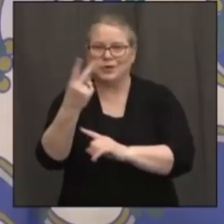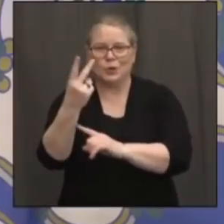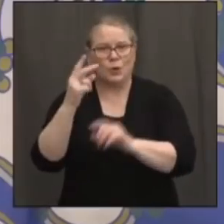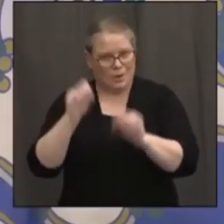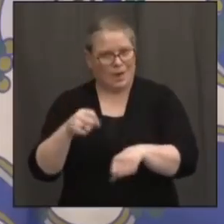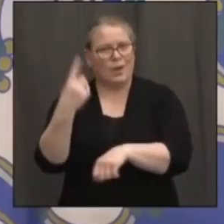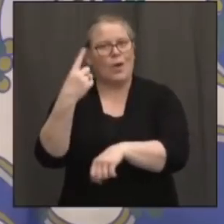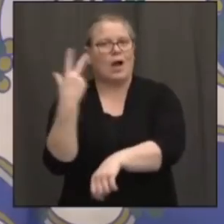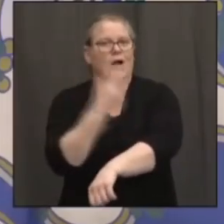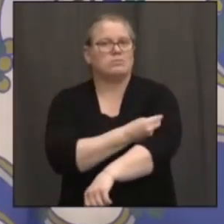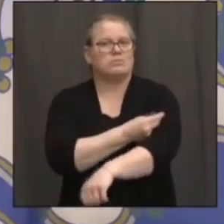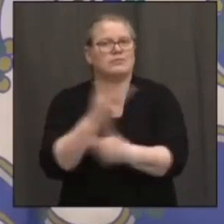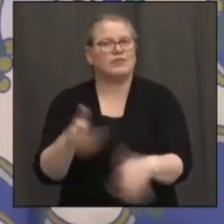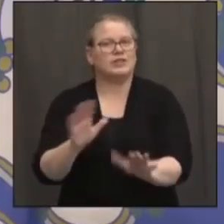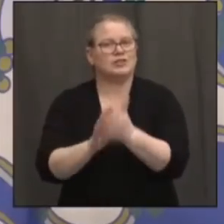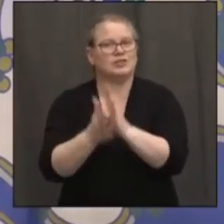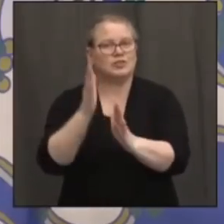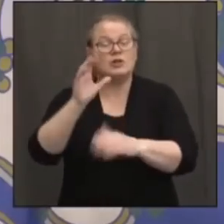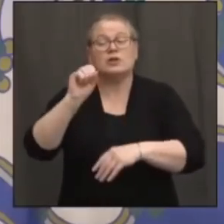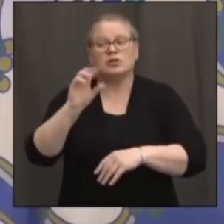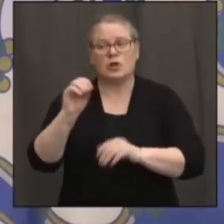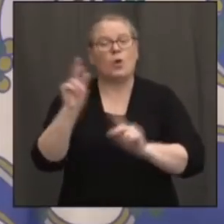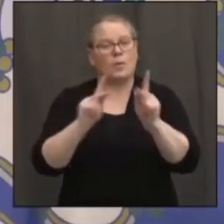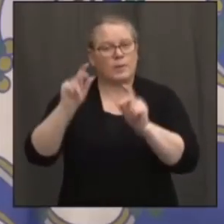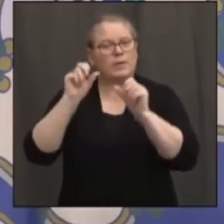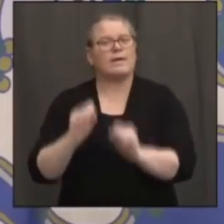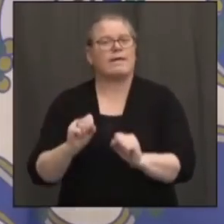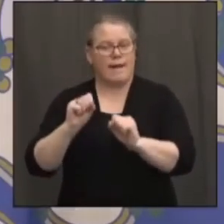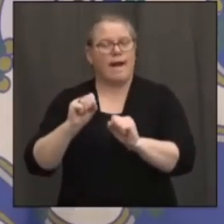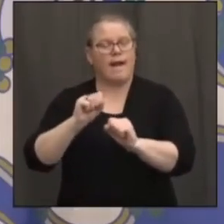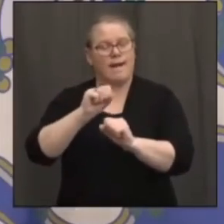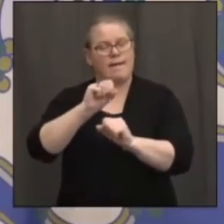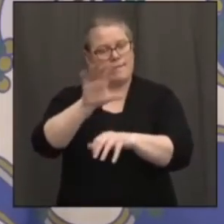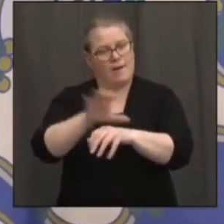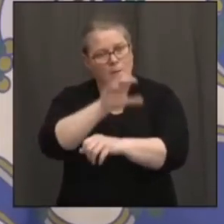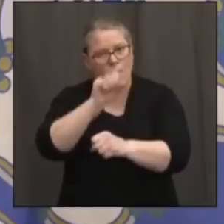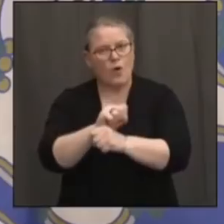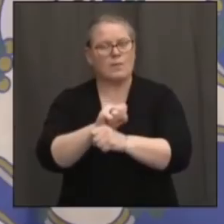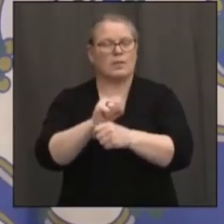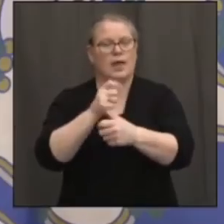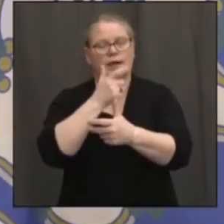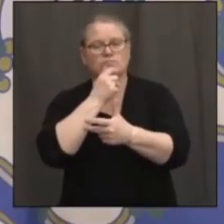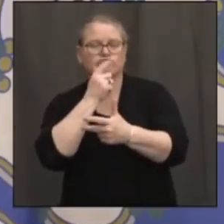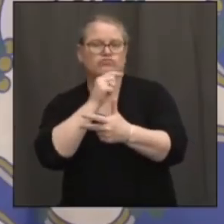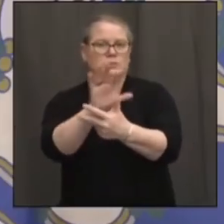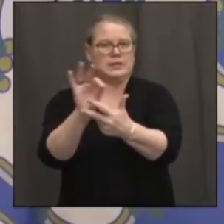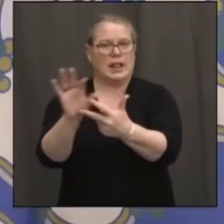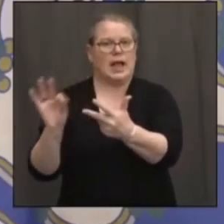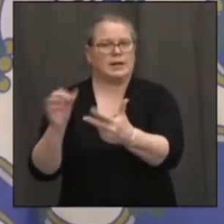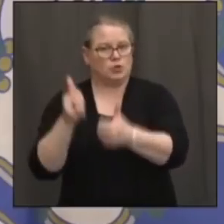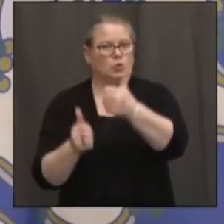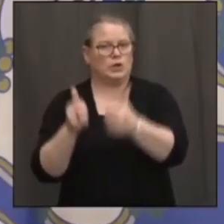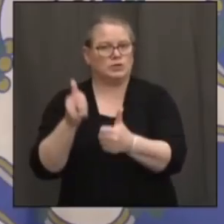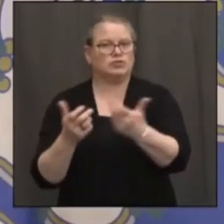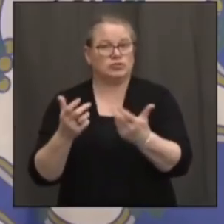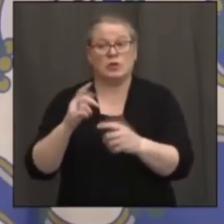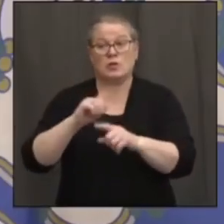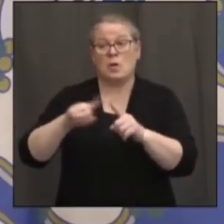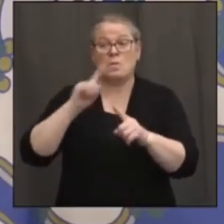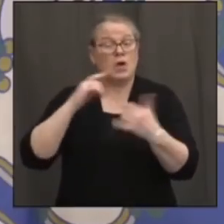online and select. We haven't chosen any particular populations at this point to separate them